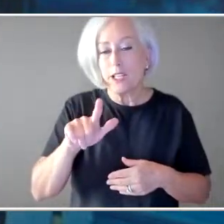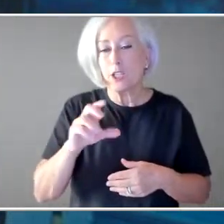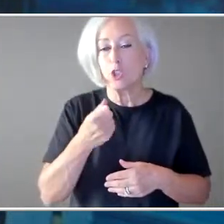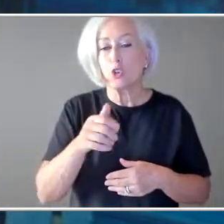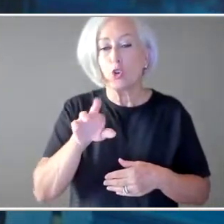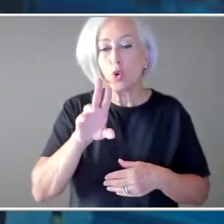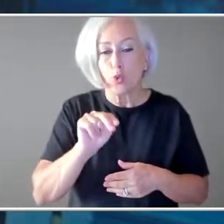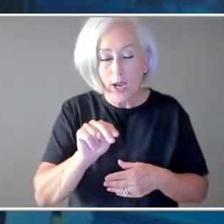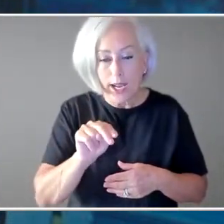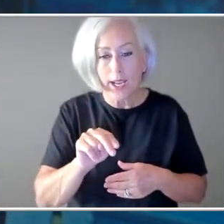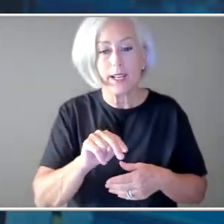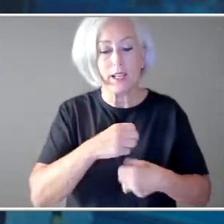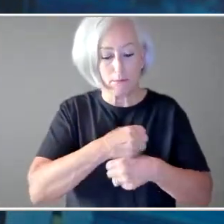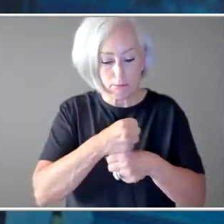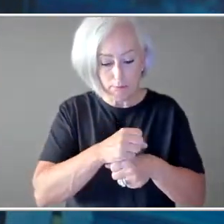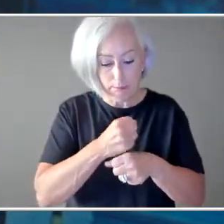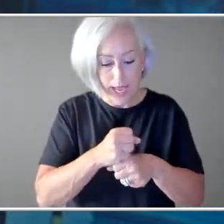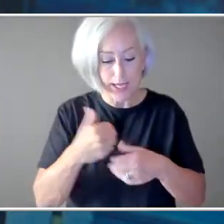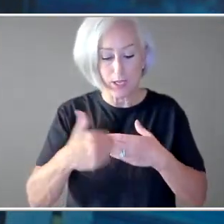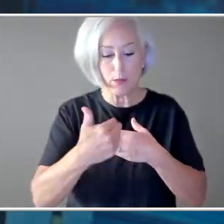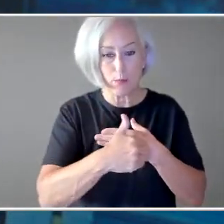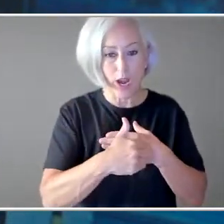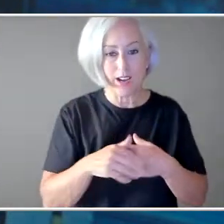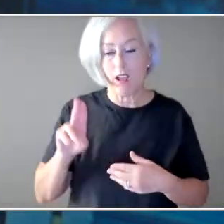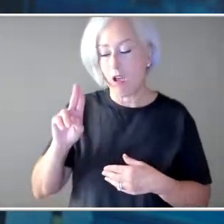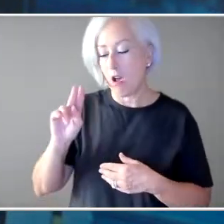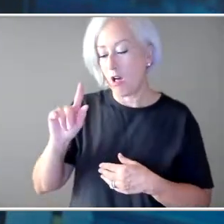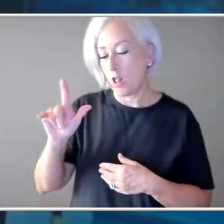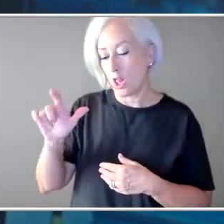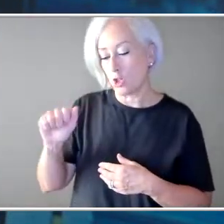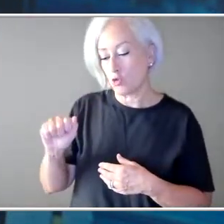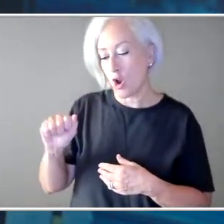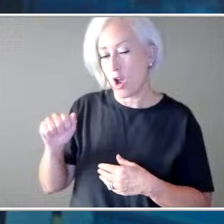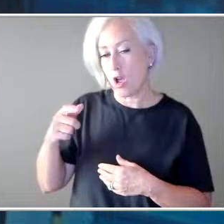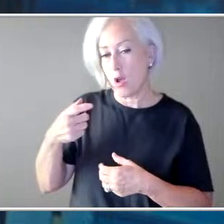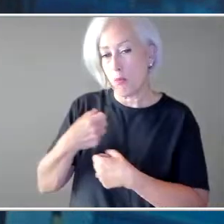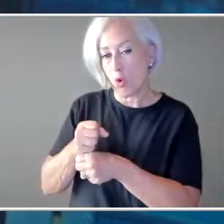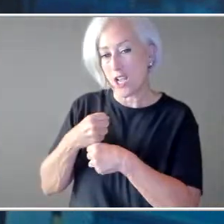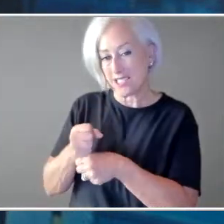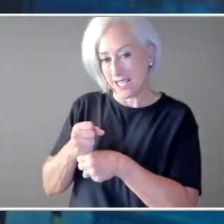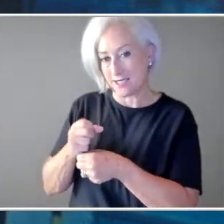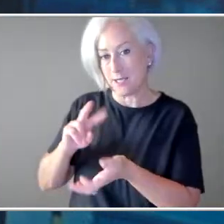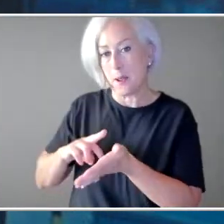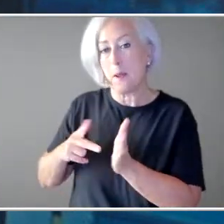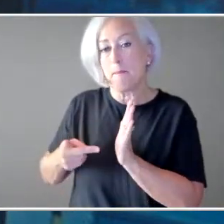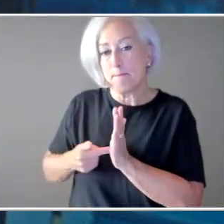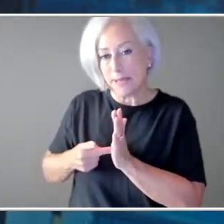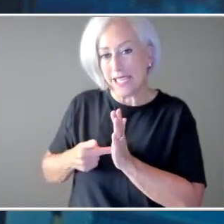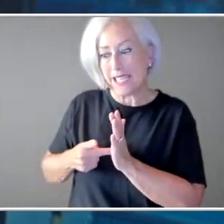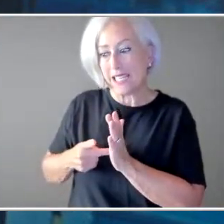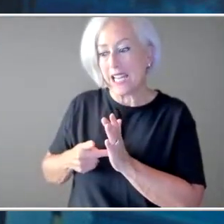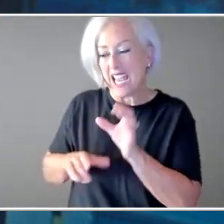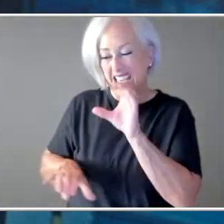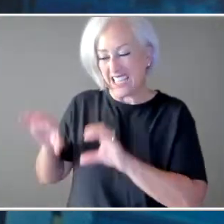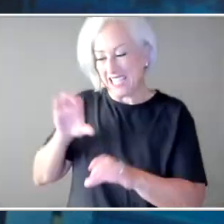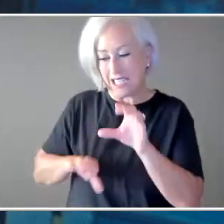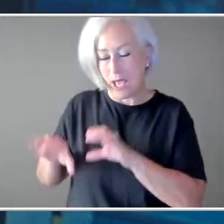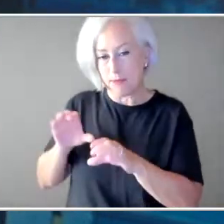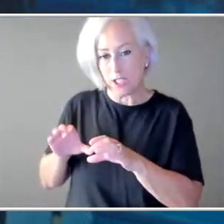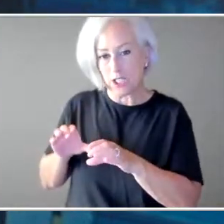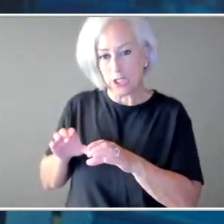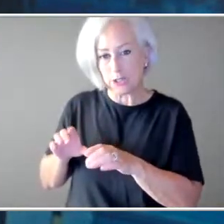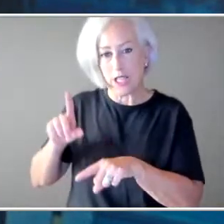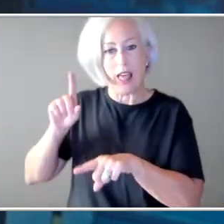bread. An ultra-processed food would be a food that contains processes or chemicals that you can't really achieve at